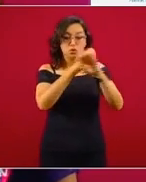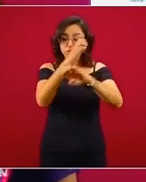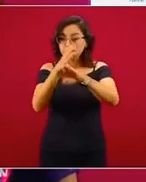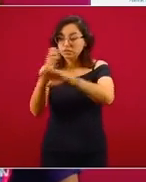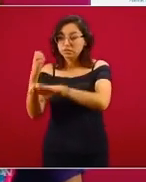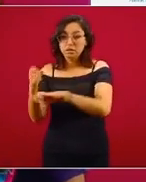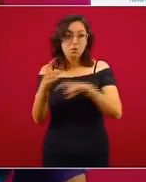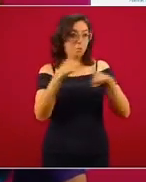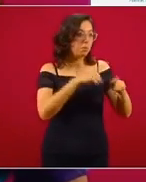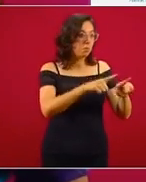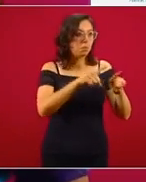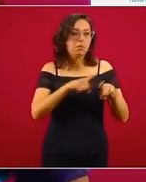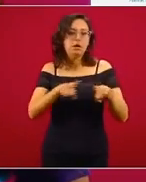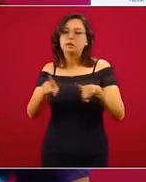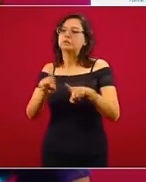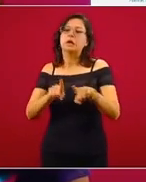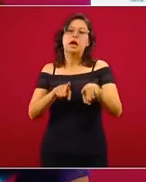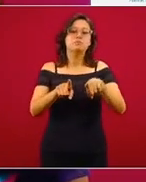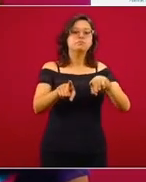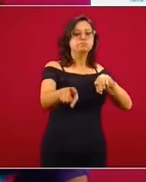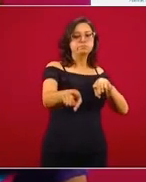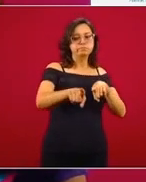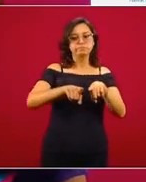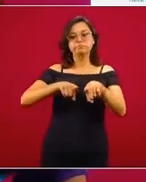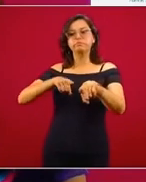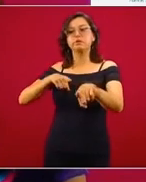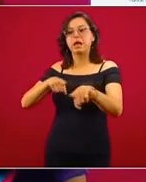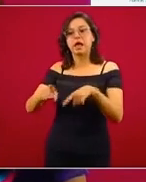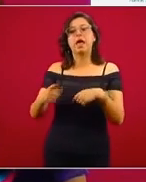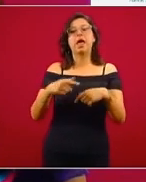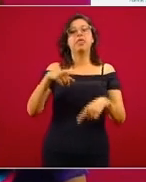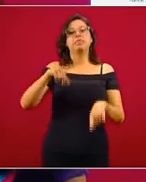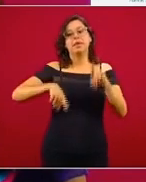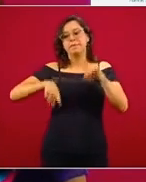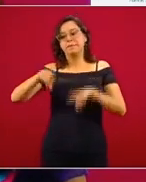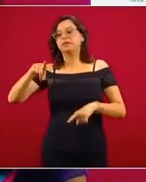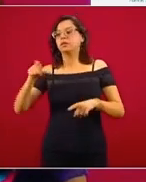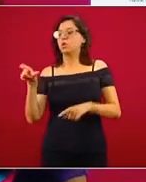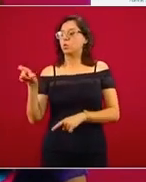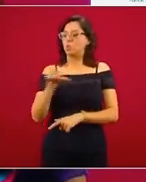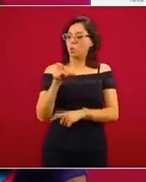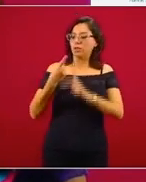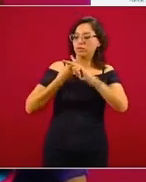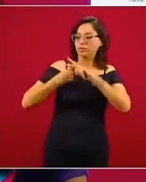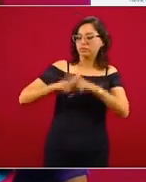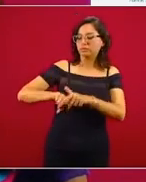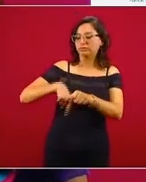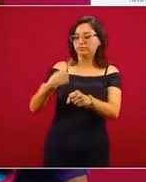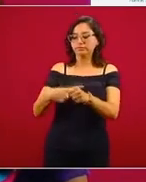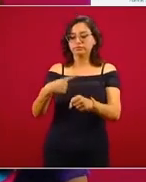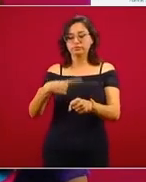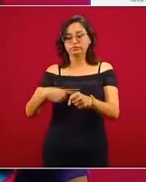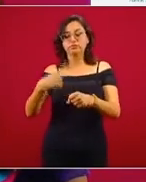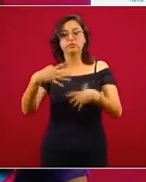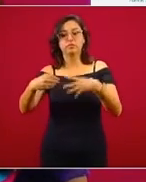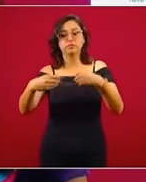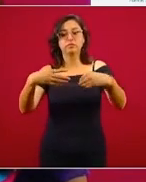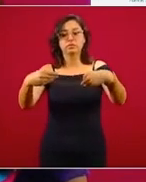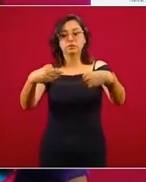And we are talking about the active cases, remember that. So as you can see, the distribution per